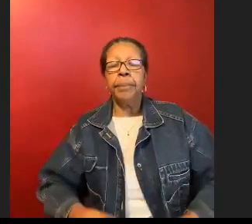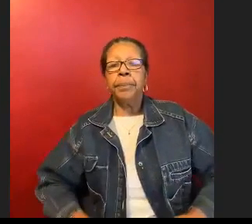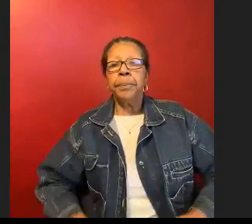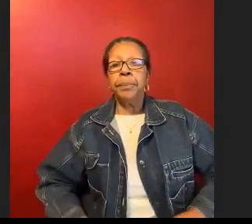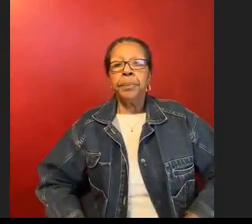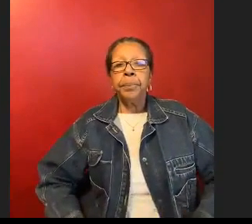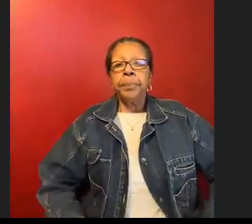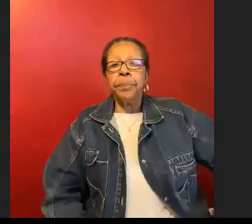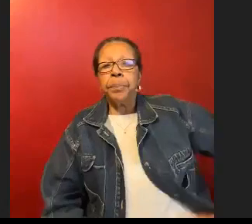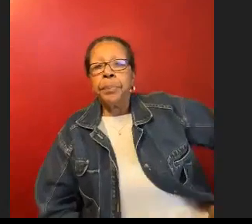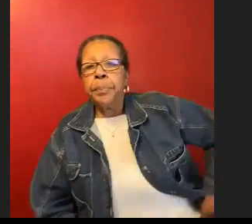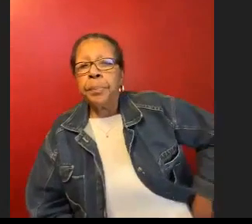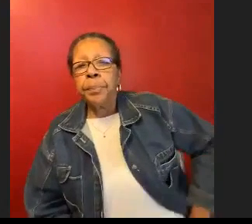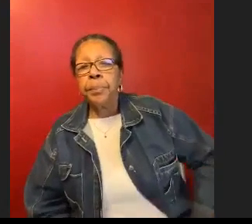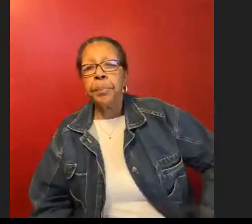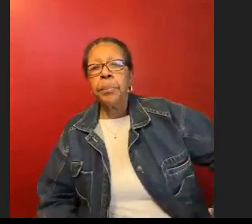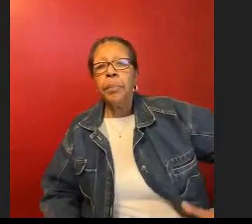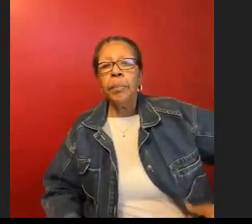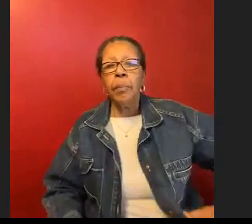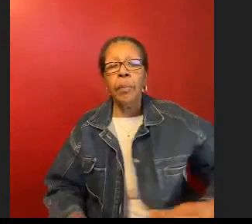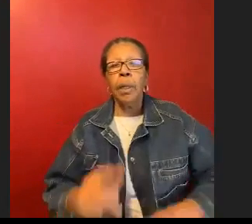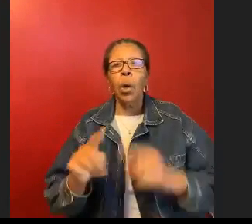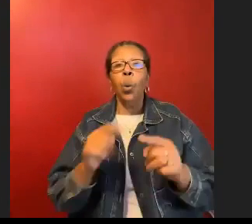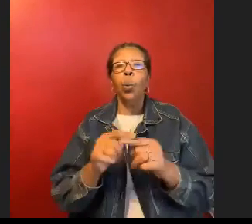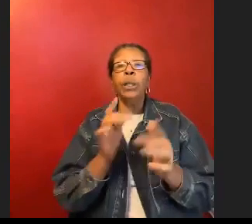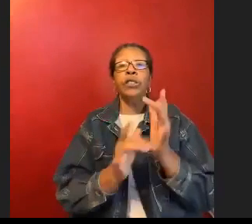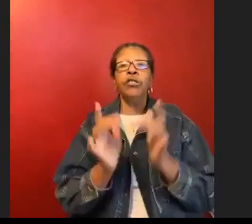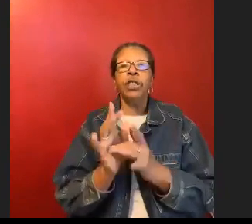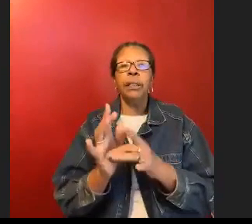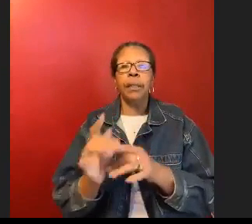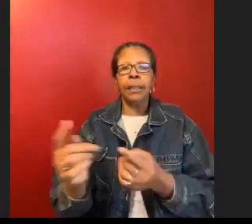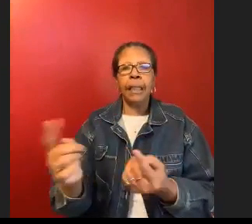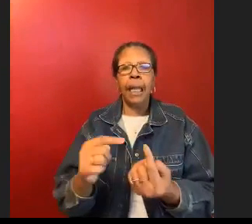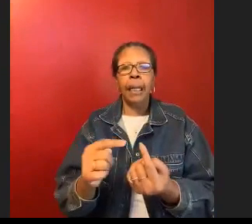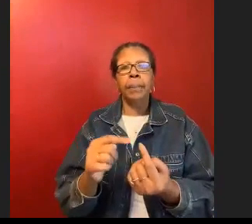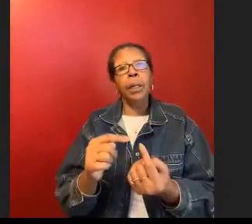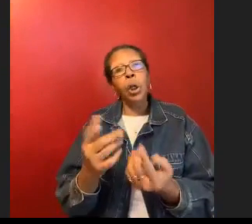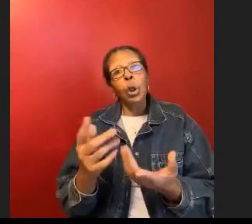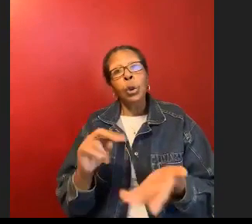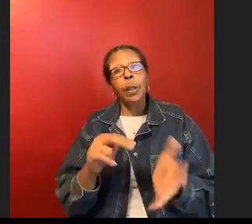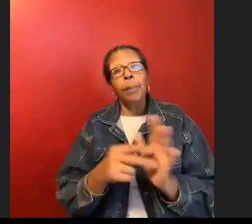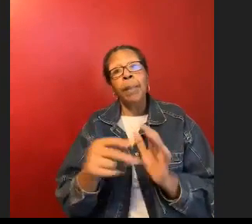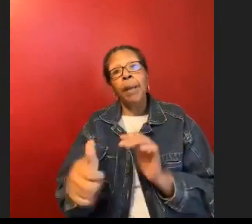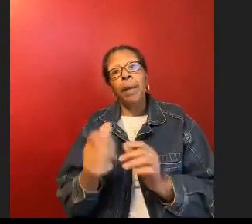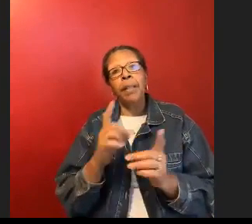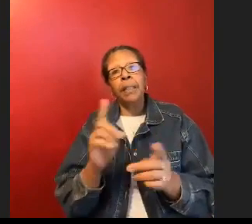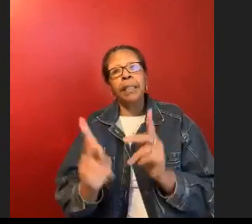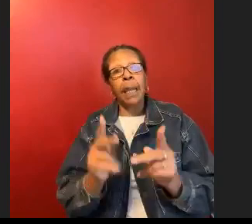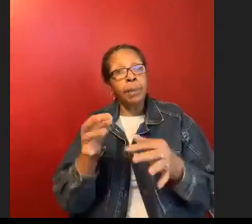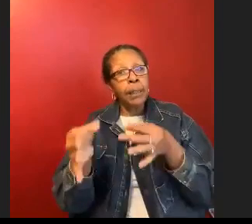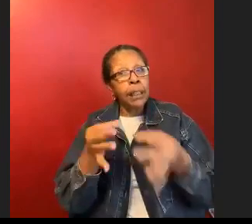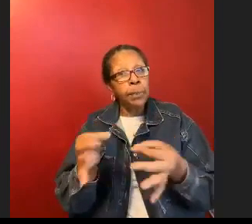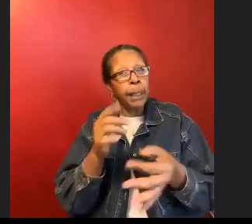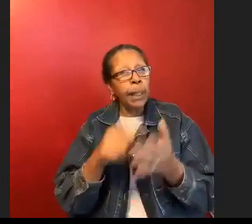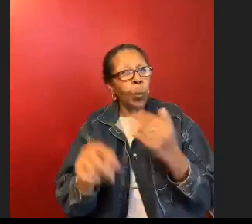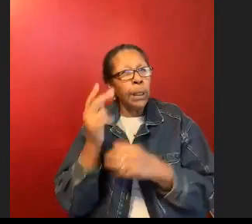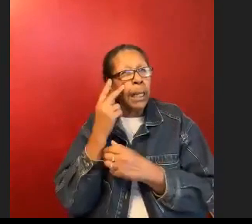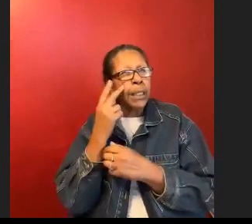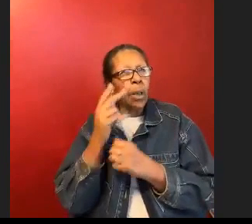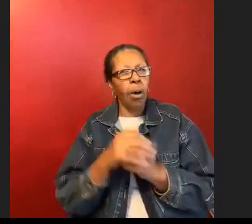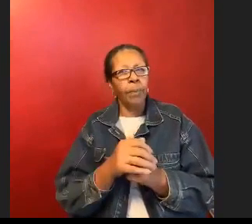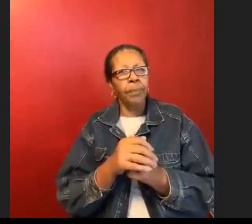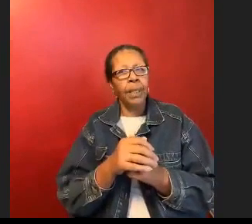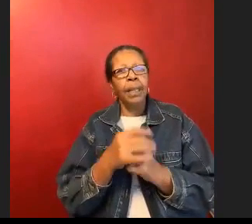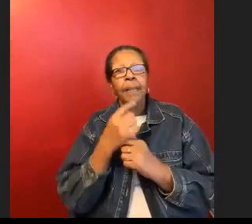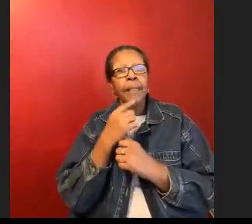them when Jesus came. So the other disciples told him, We have seen the Lord. But he said